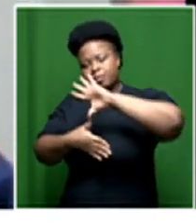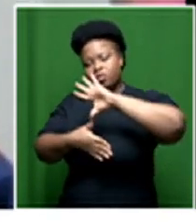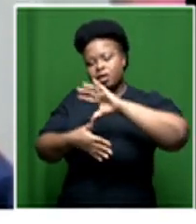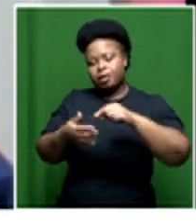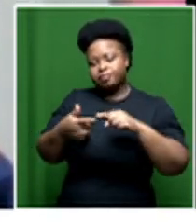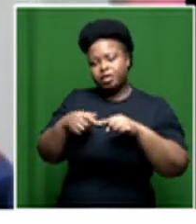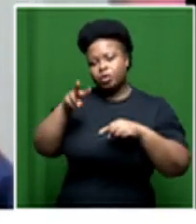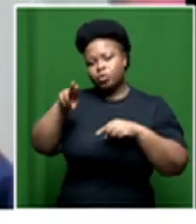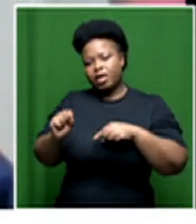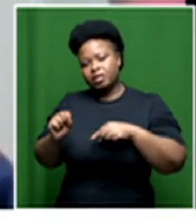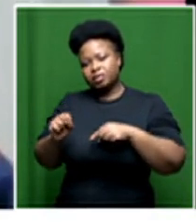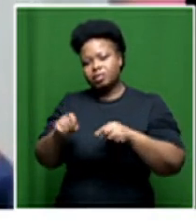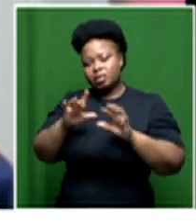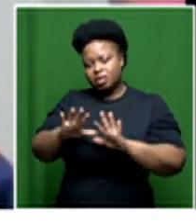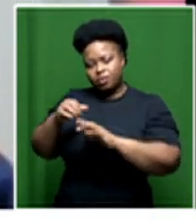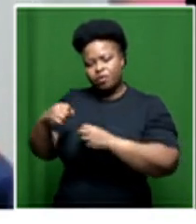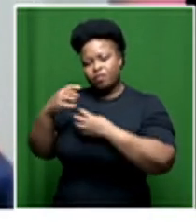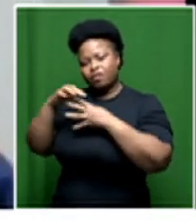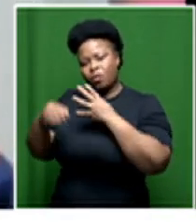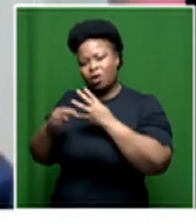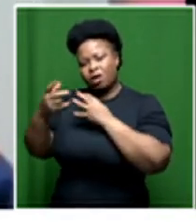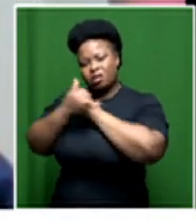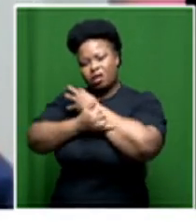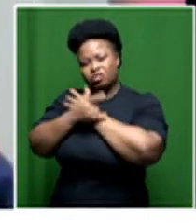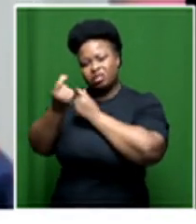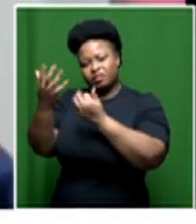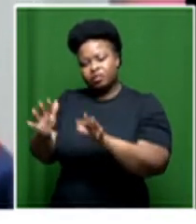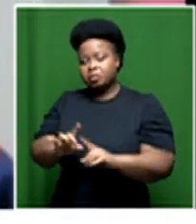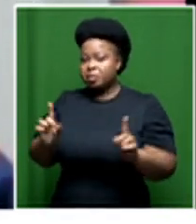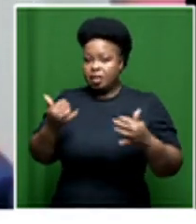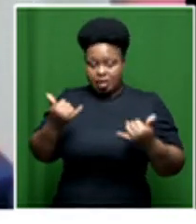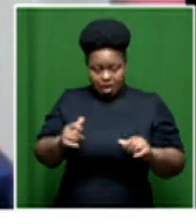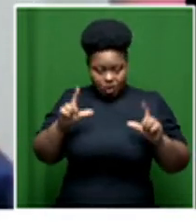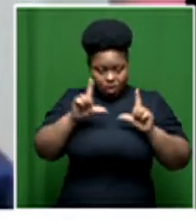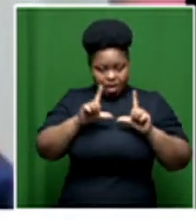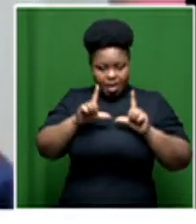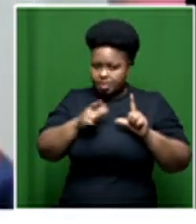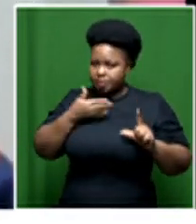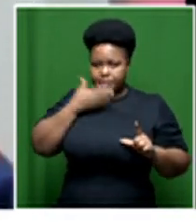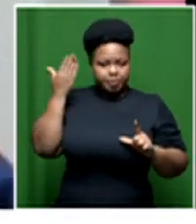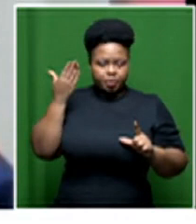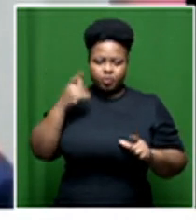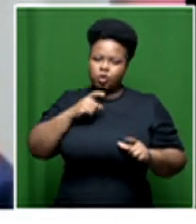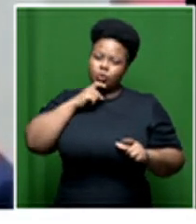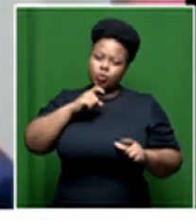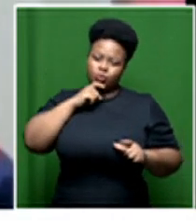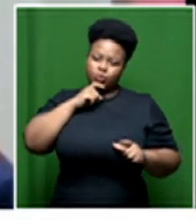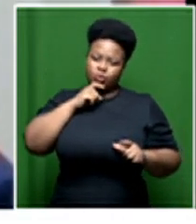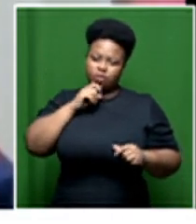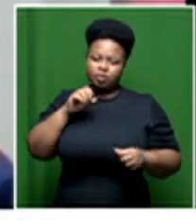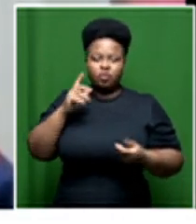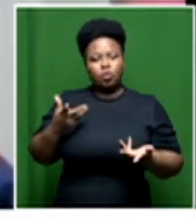US. But what is going to be happening, because currently there's no license for the use of